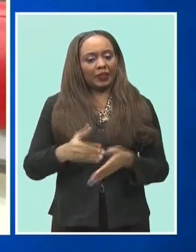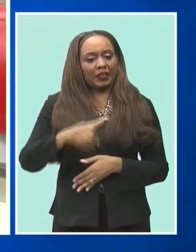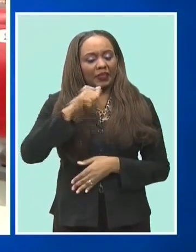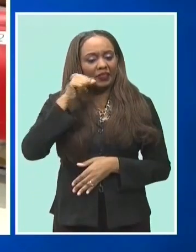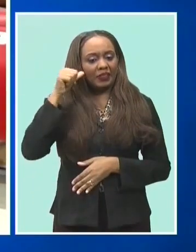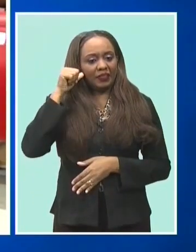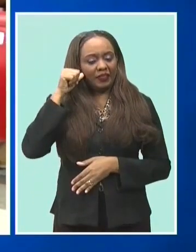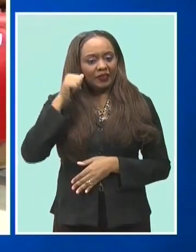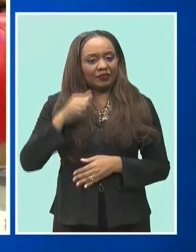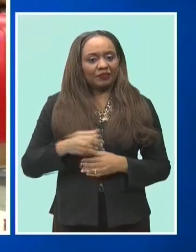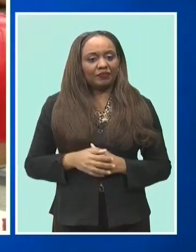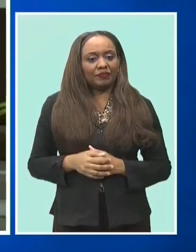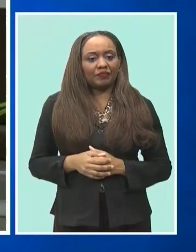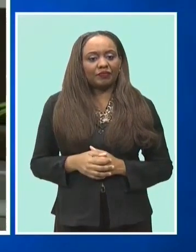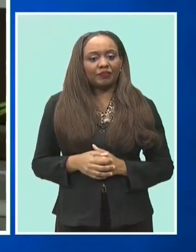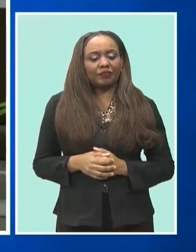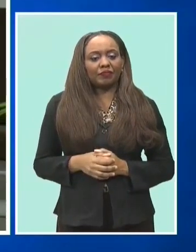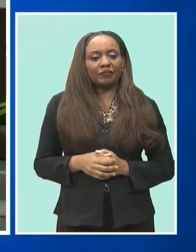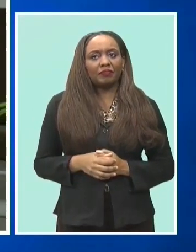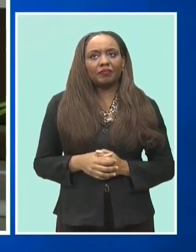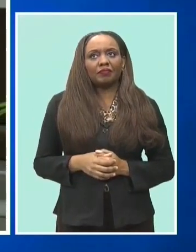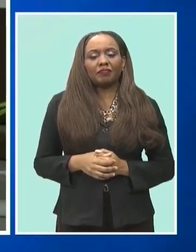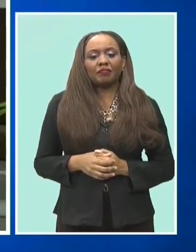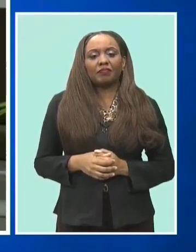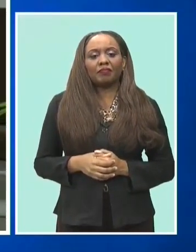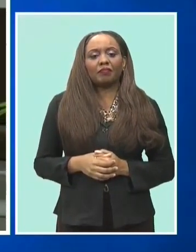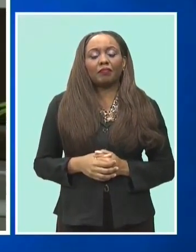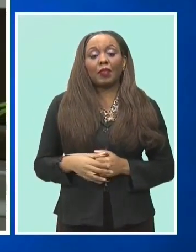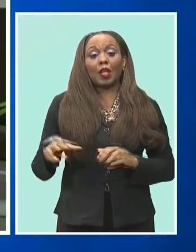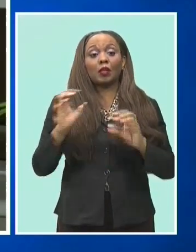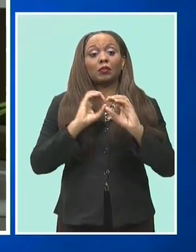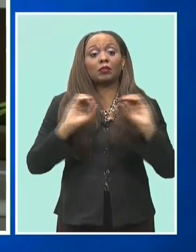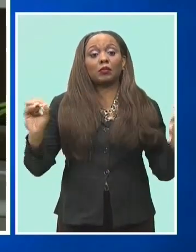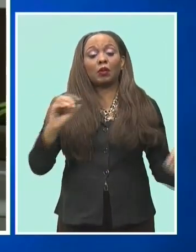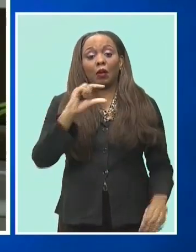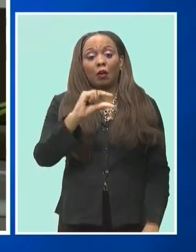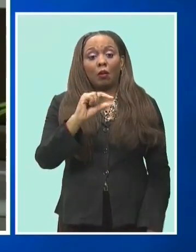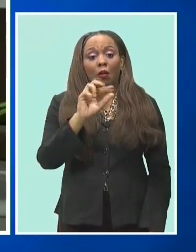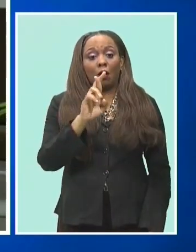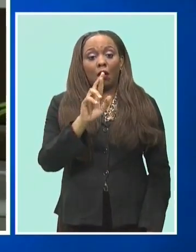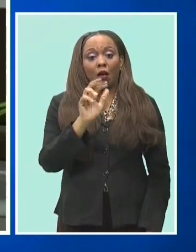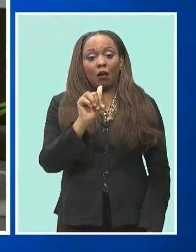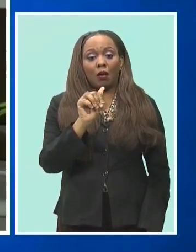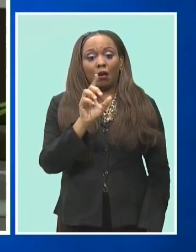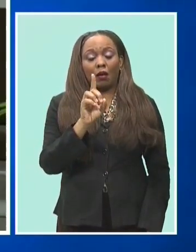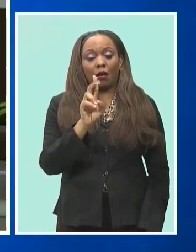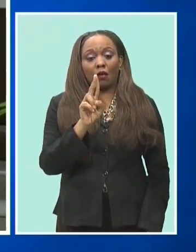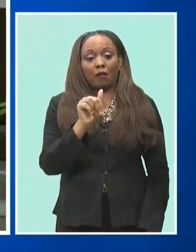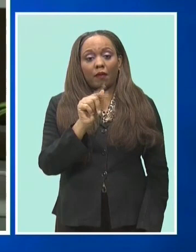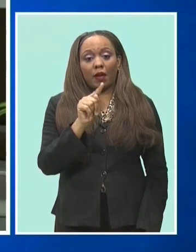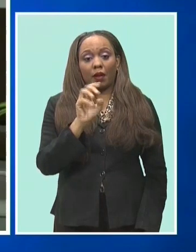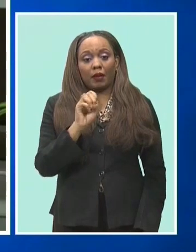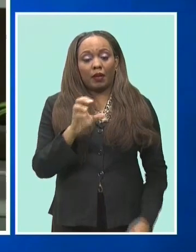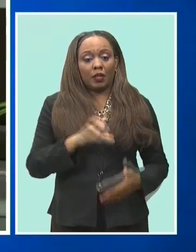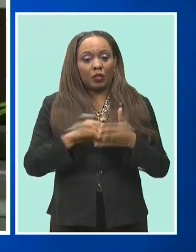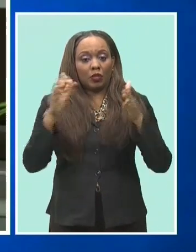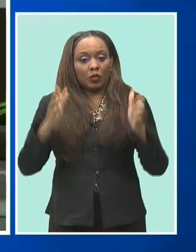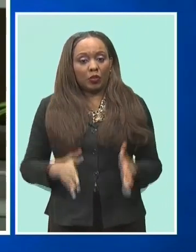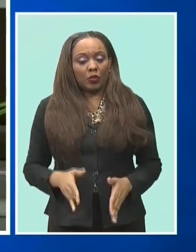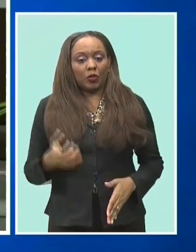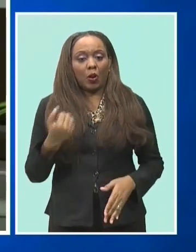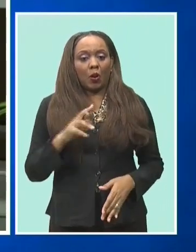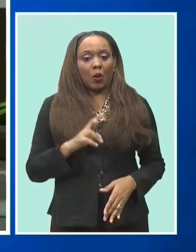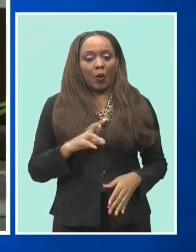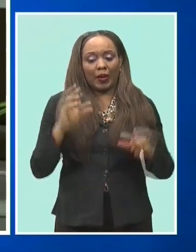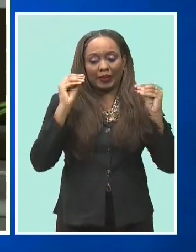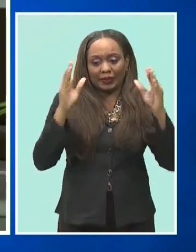yesterday. There is no graduate student, or for that matter, any faculty member at Cave Hill who